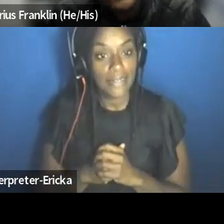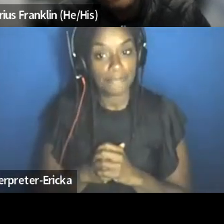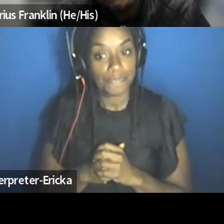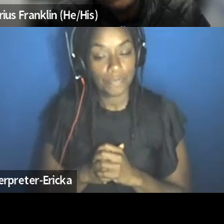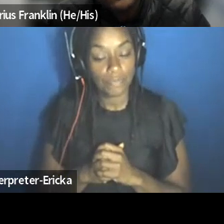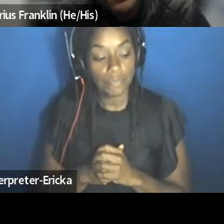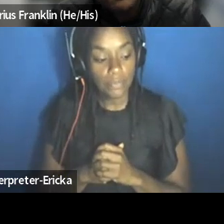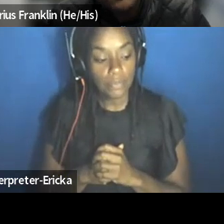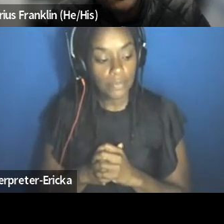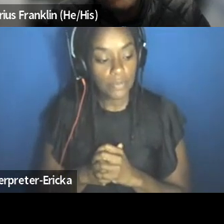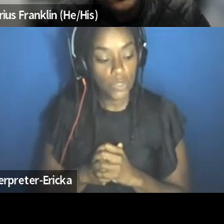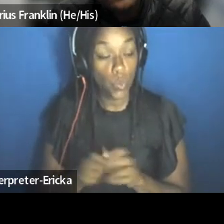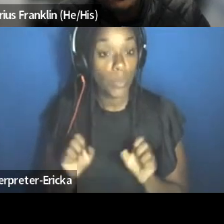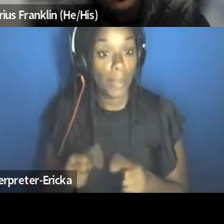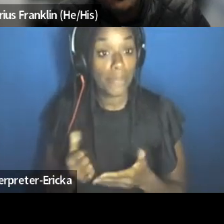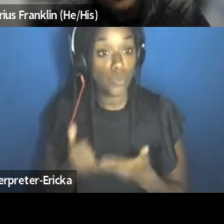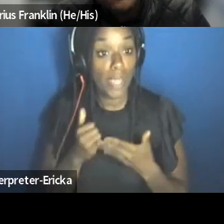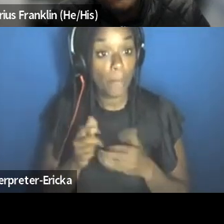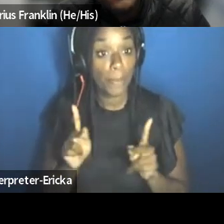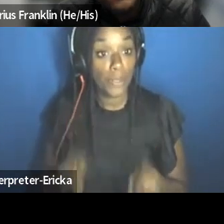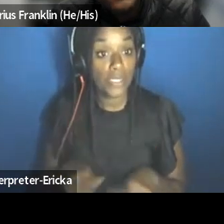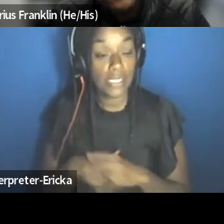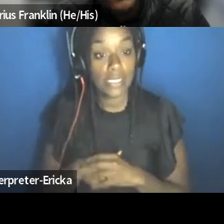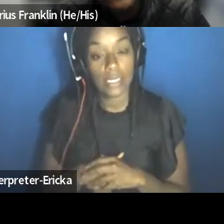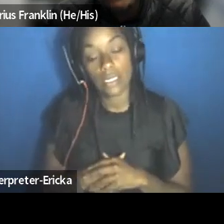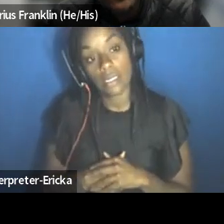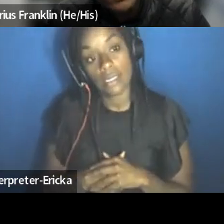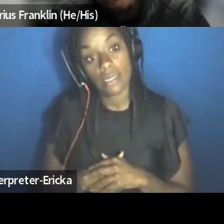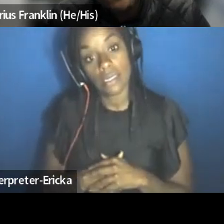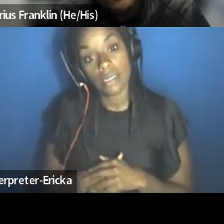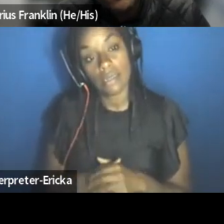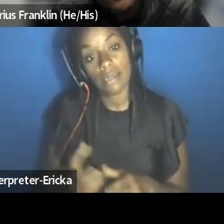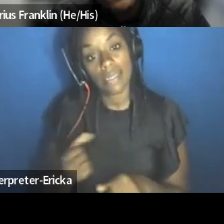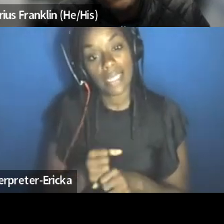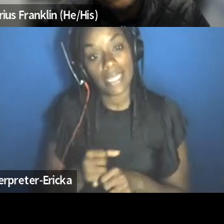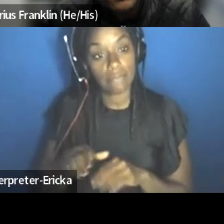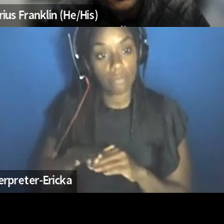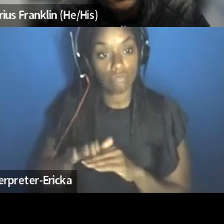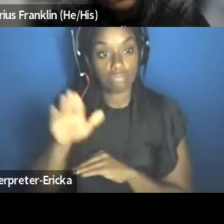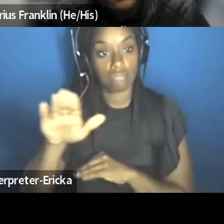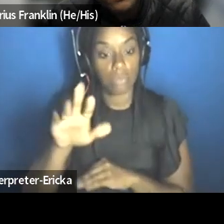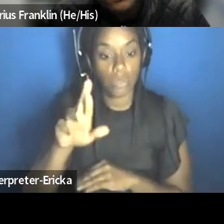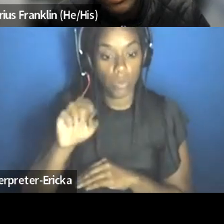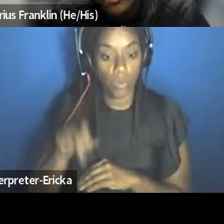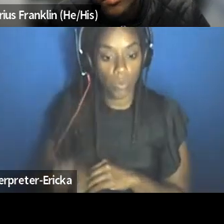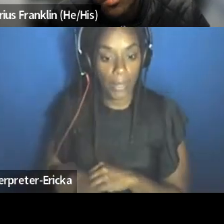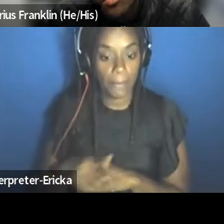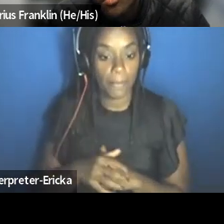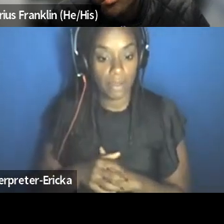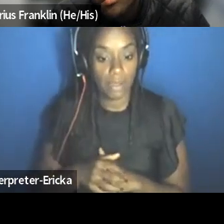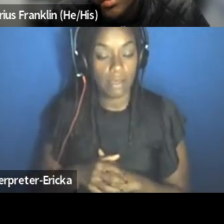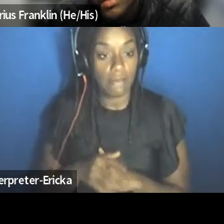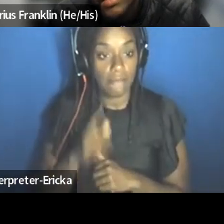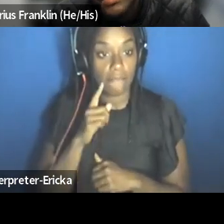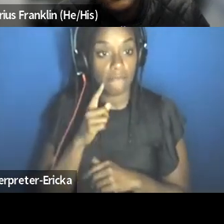We were able to help an individual get a ramp so that he can get in and out of his